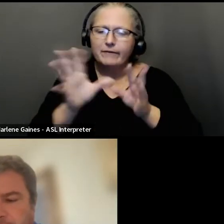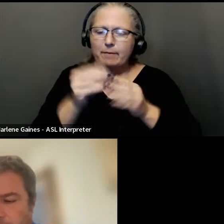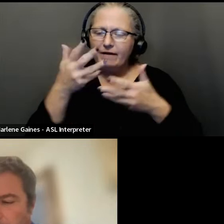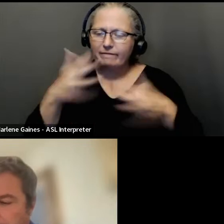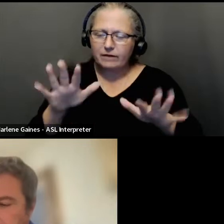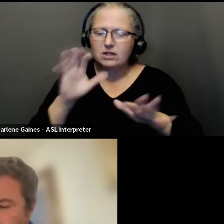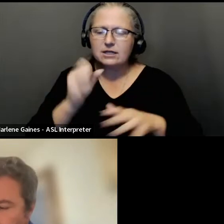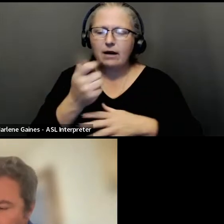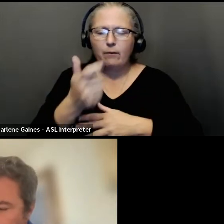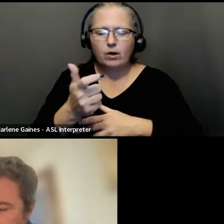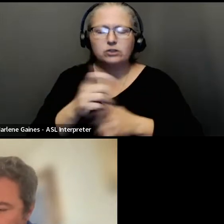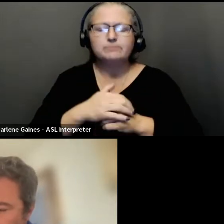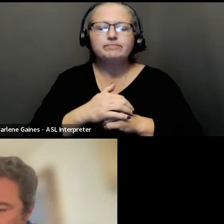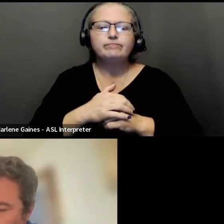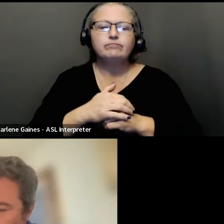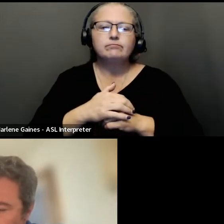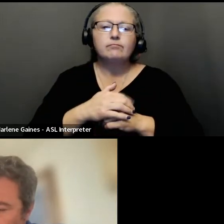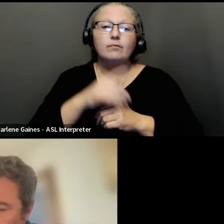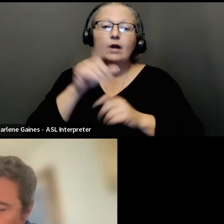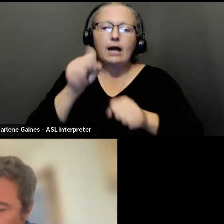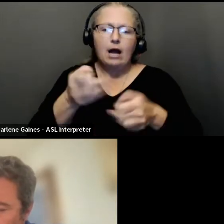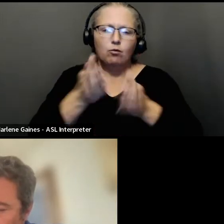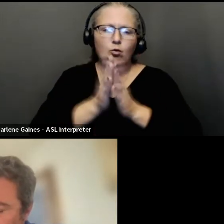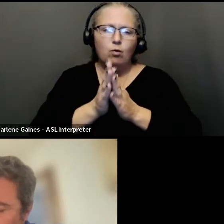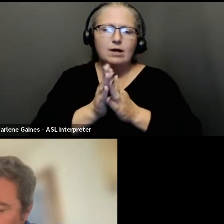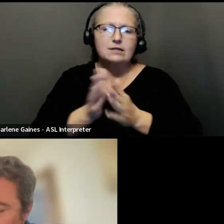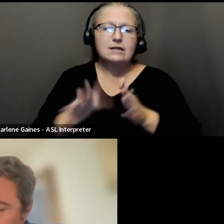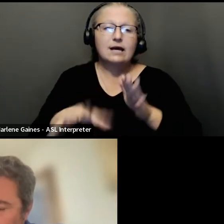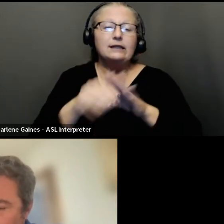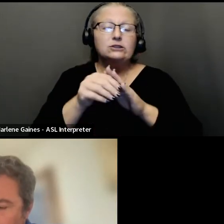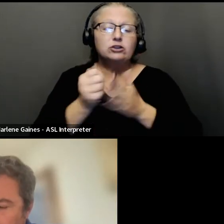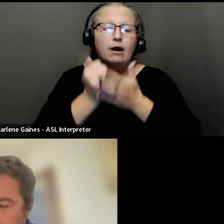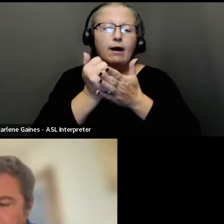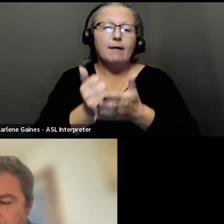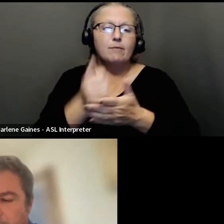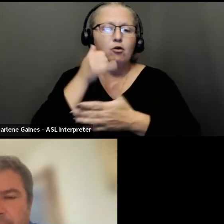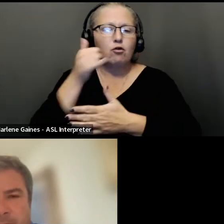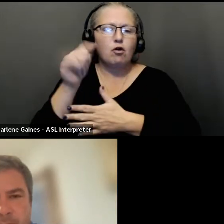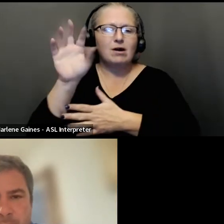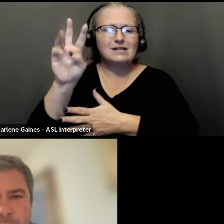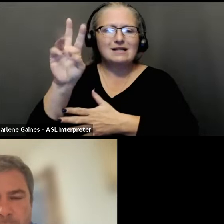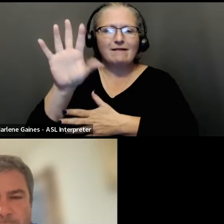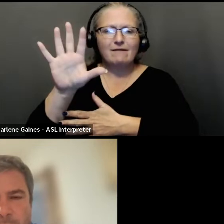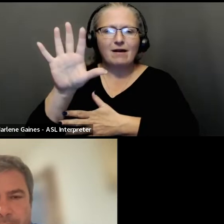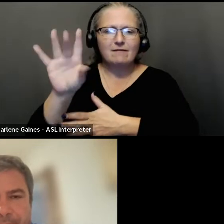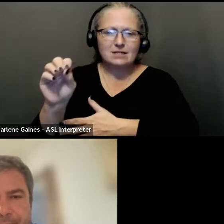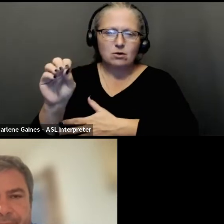ended. Viewers may request additional accommodations by calling